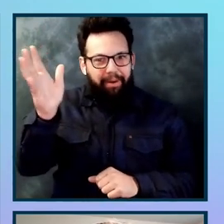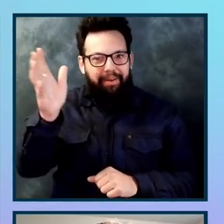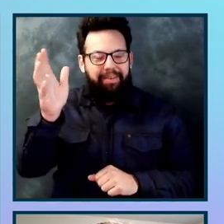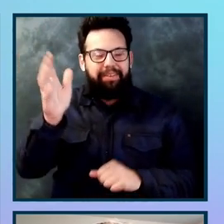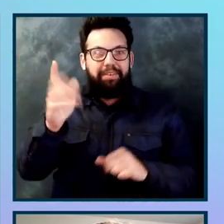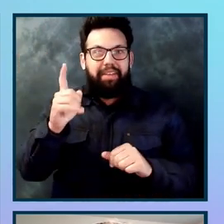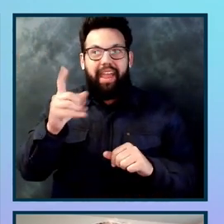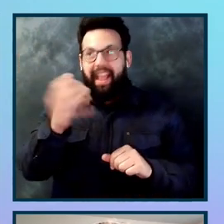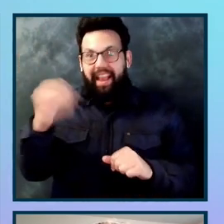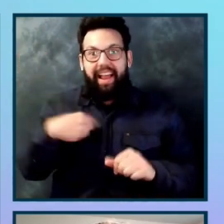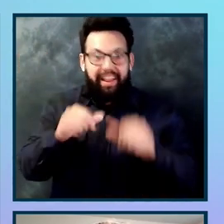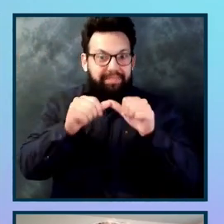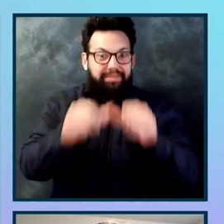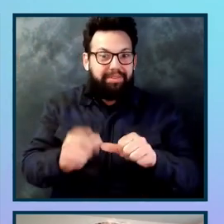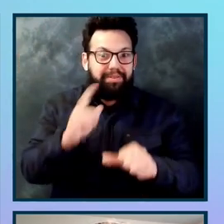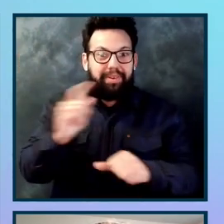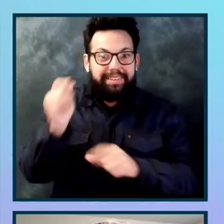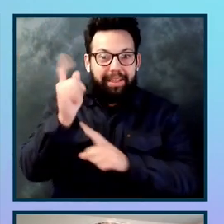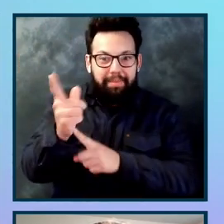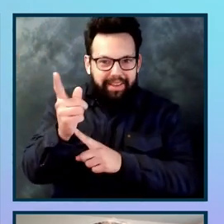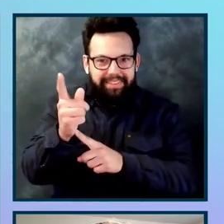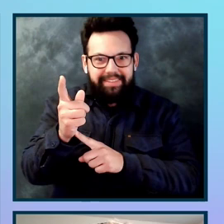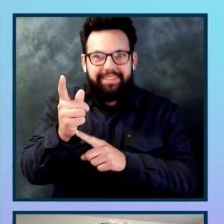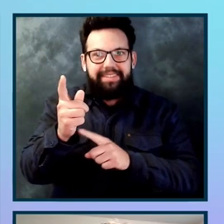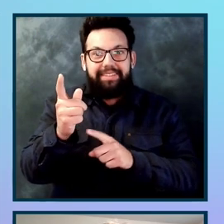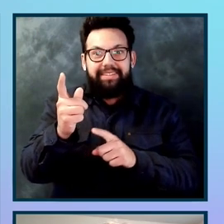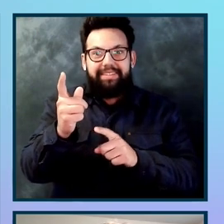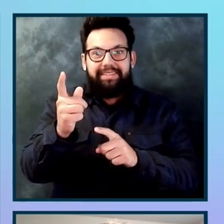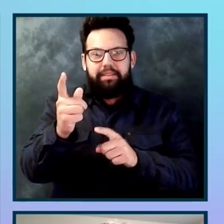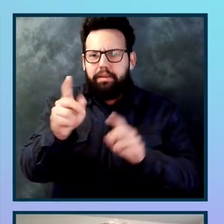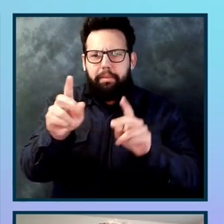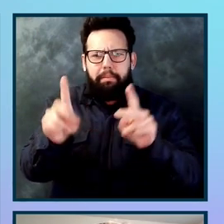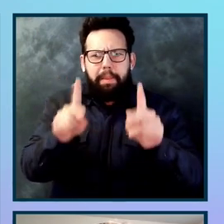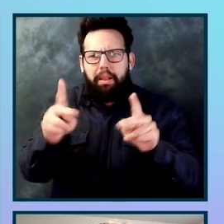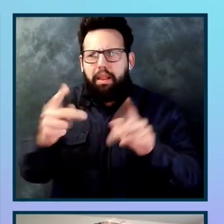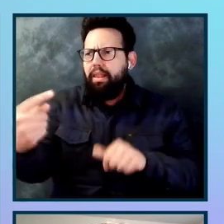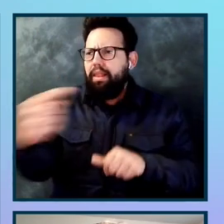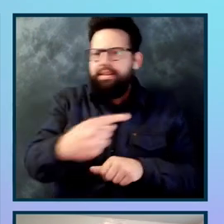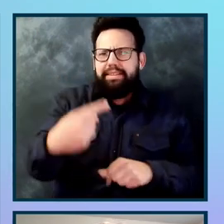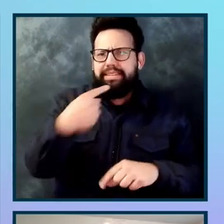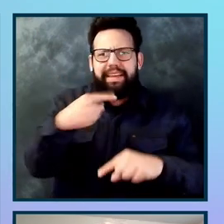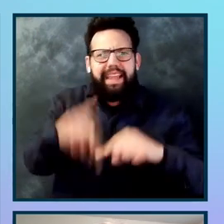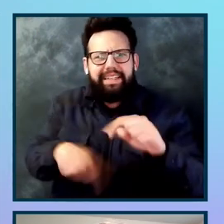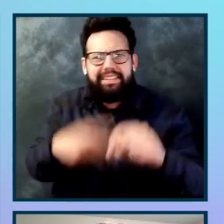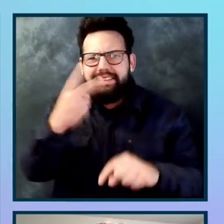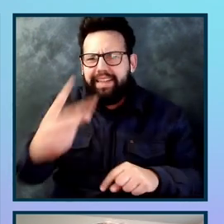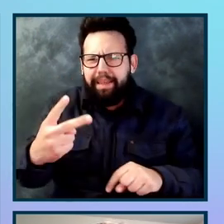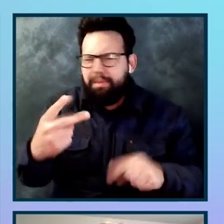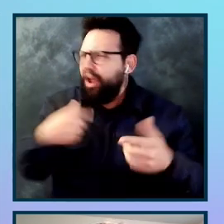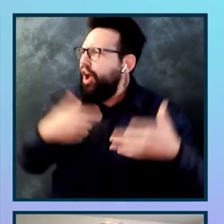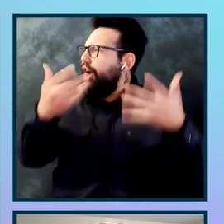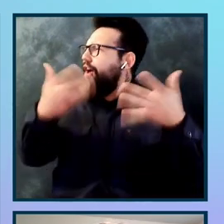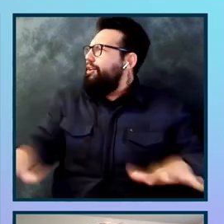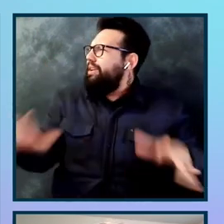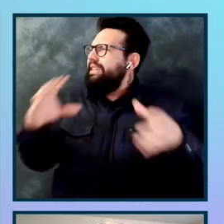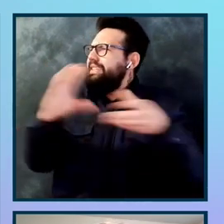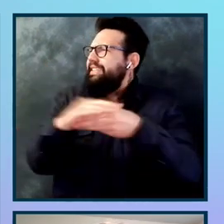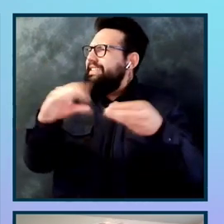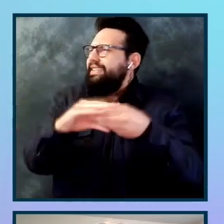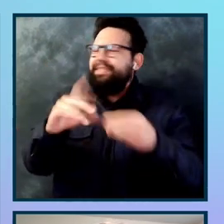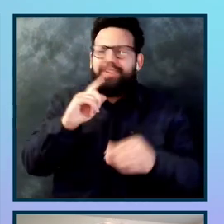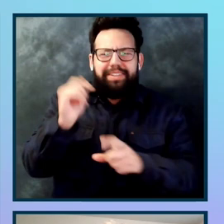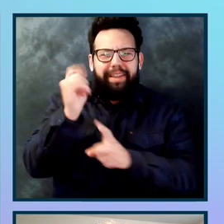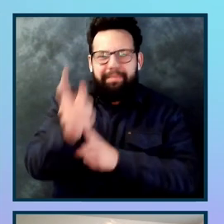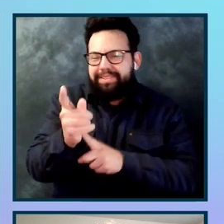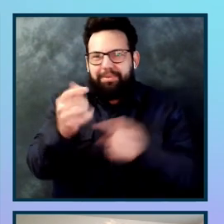know, we can't see anything and your video is upside down. So I wouldn't do that to you, Steve. Appreciate that. Anyway,